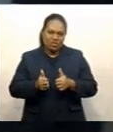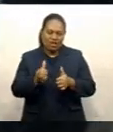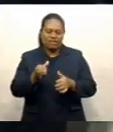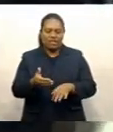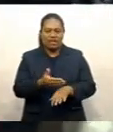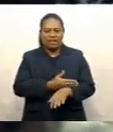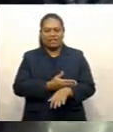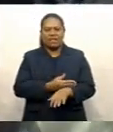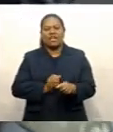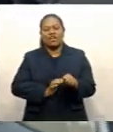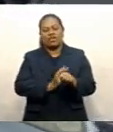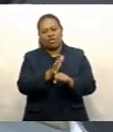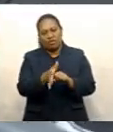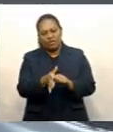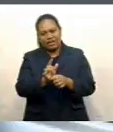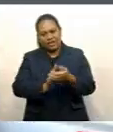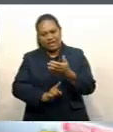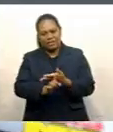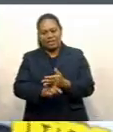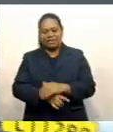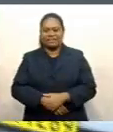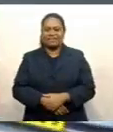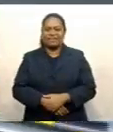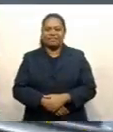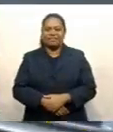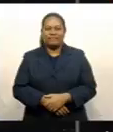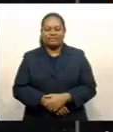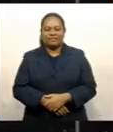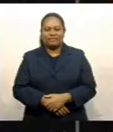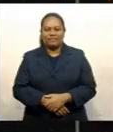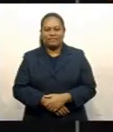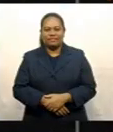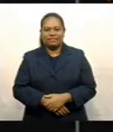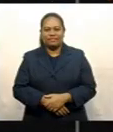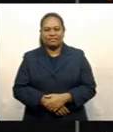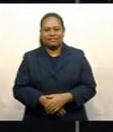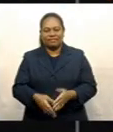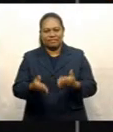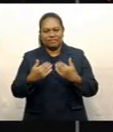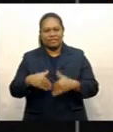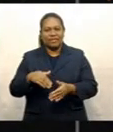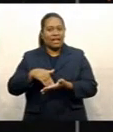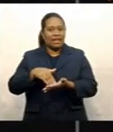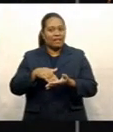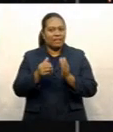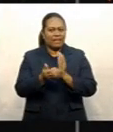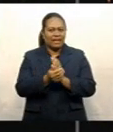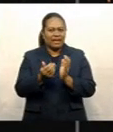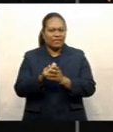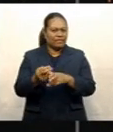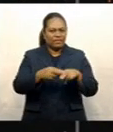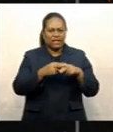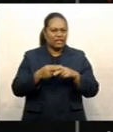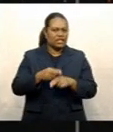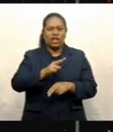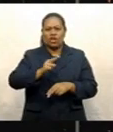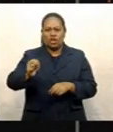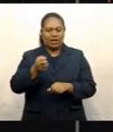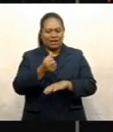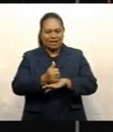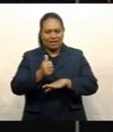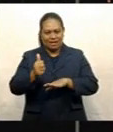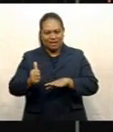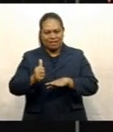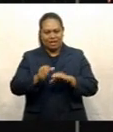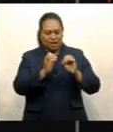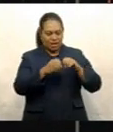COVID-19 pandemic. Koretandulala, FBC News. Being Helping Hands Fiji, a non-governmental